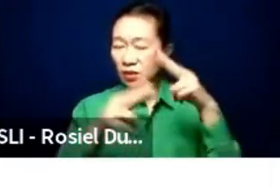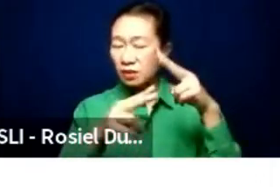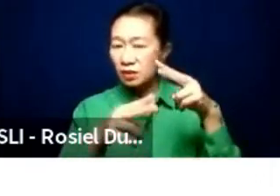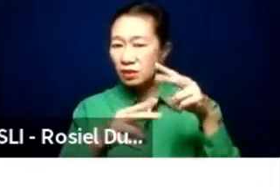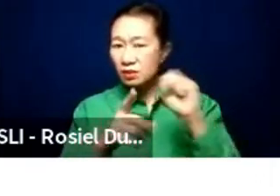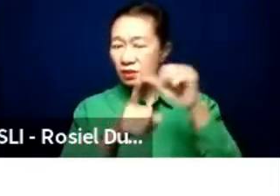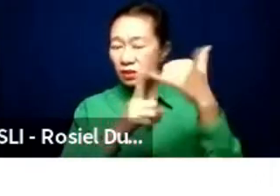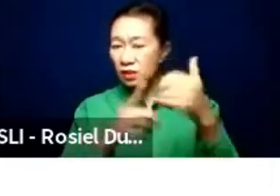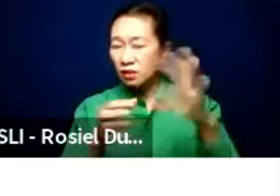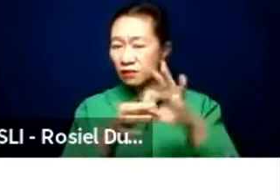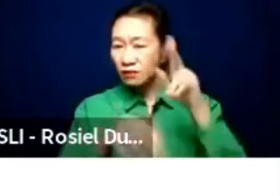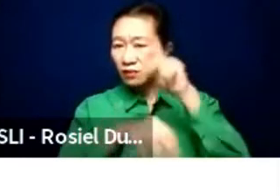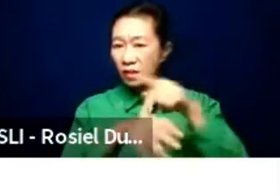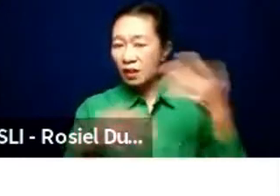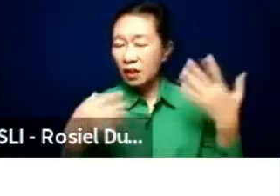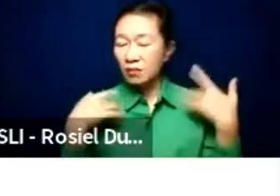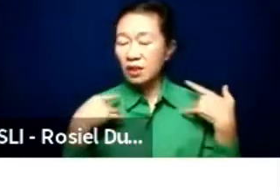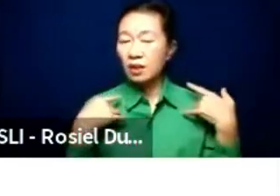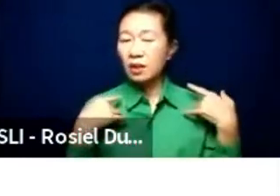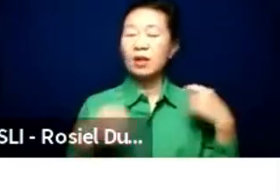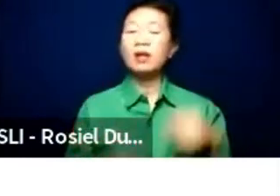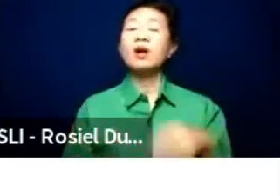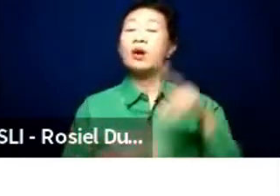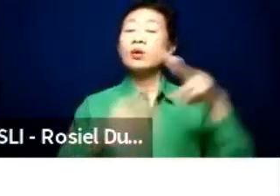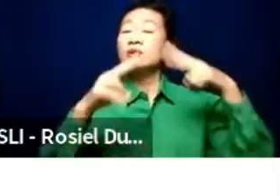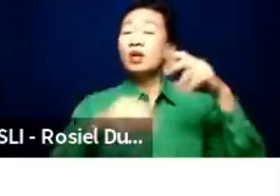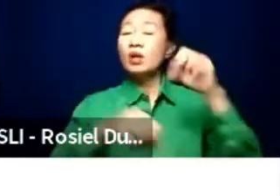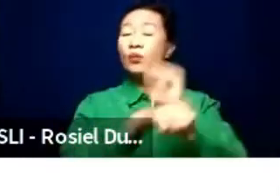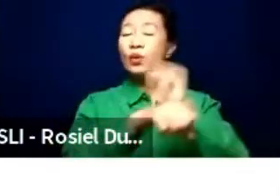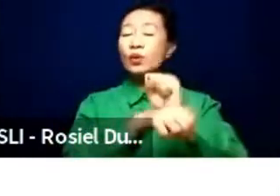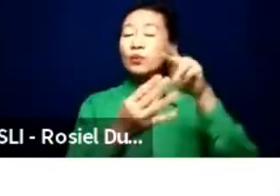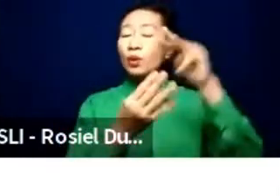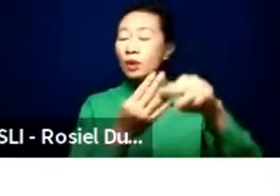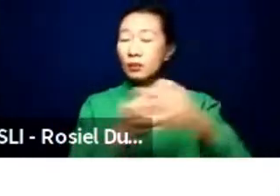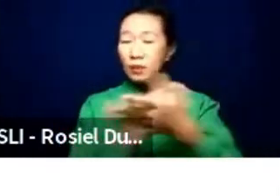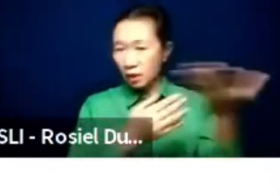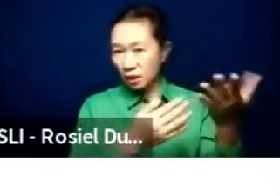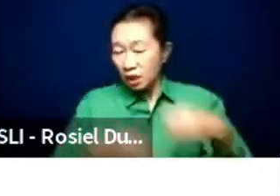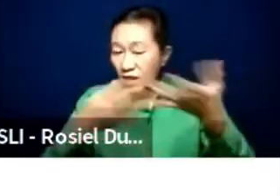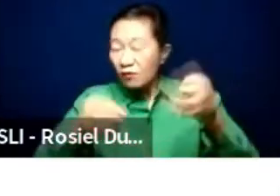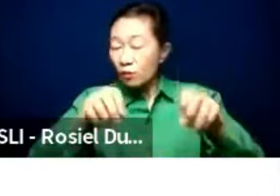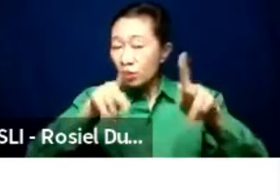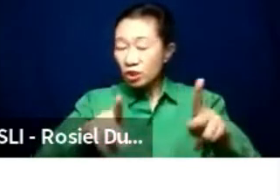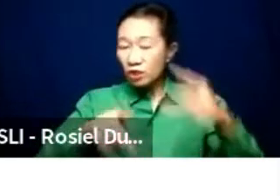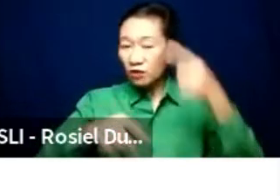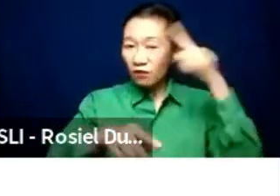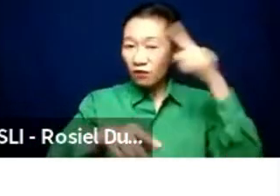also has an Autism Works program. So they give opportunities